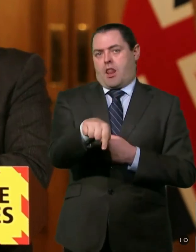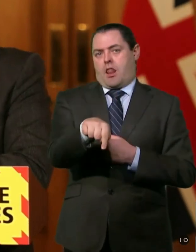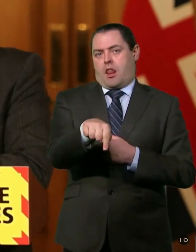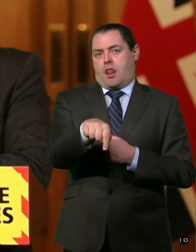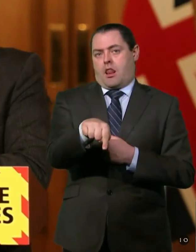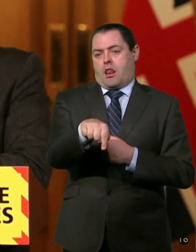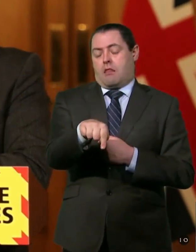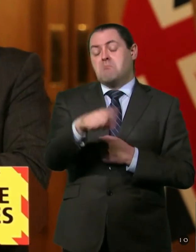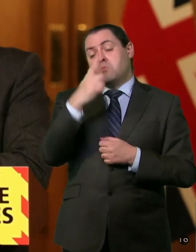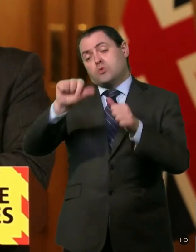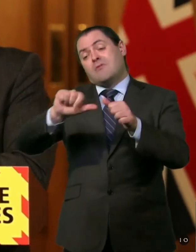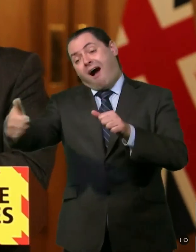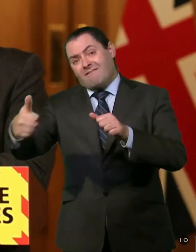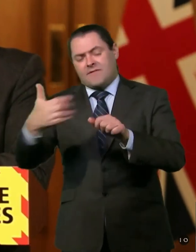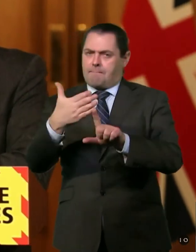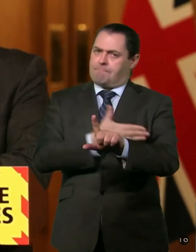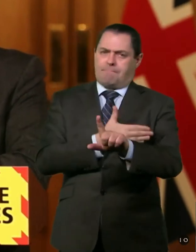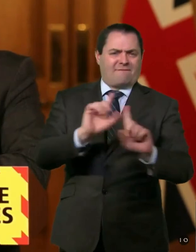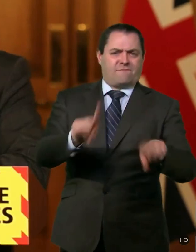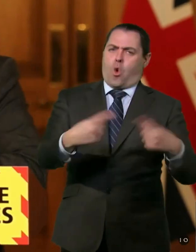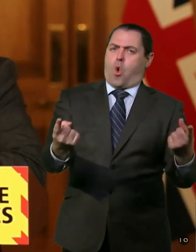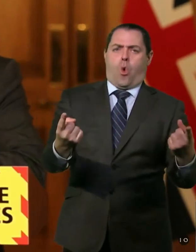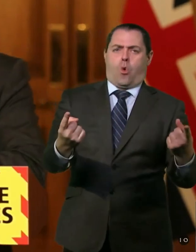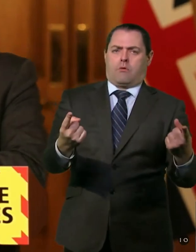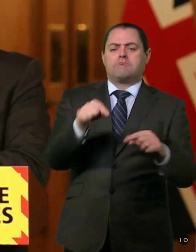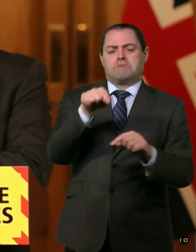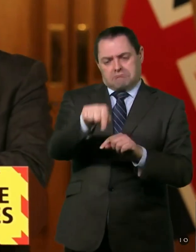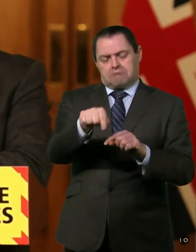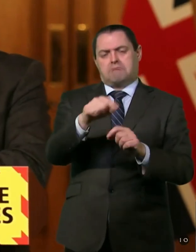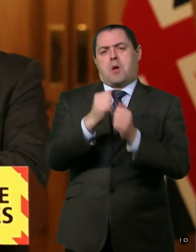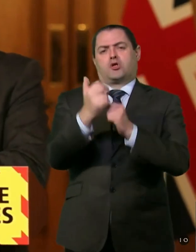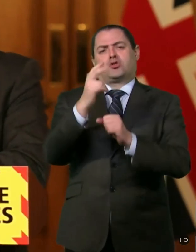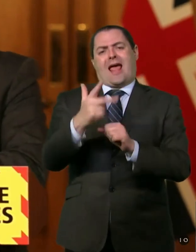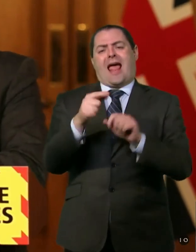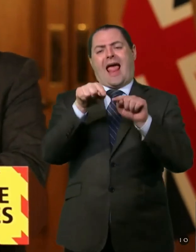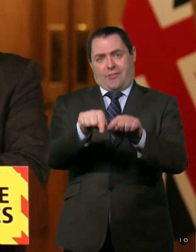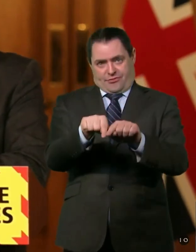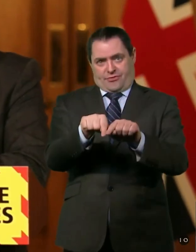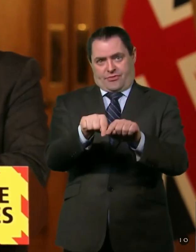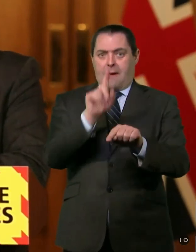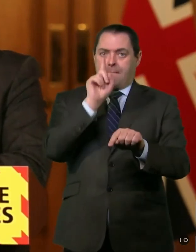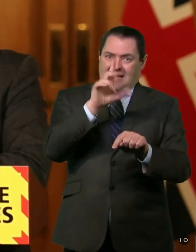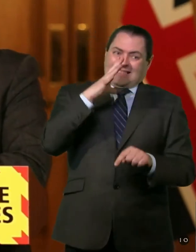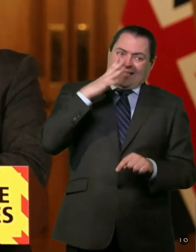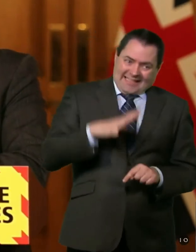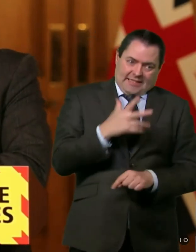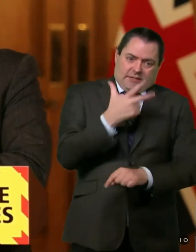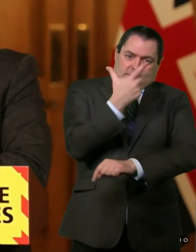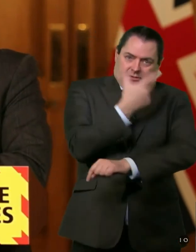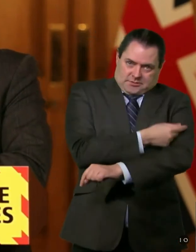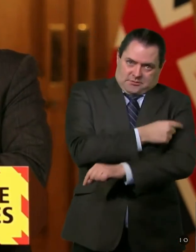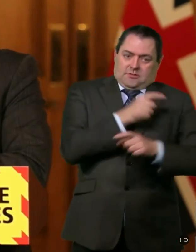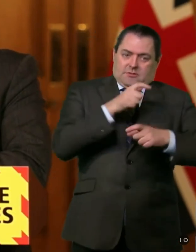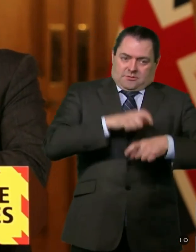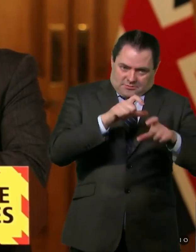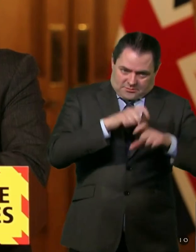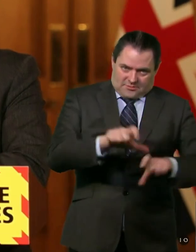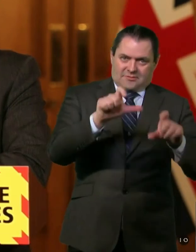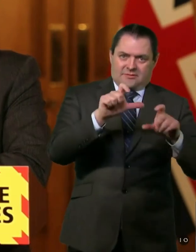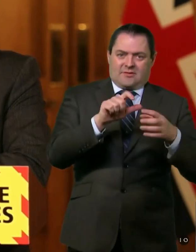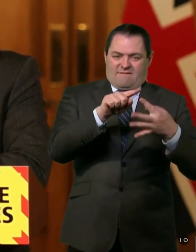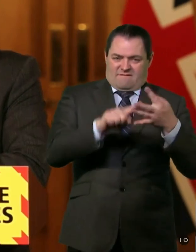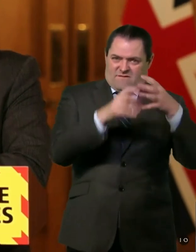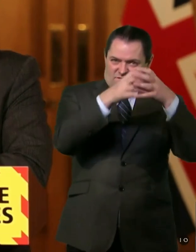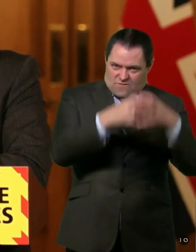it does depend on all those things going right in the way that I described. So the vaccine rollout has to continue to be successful as